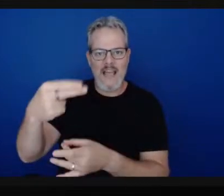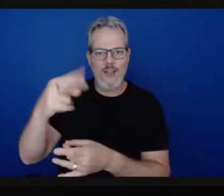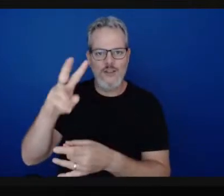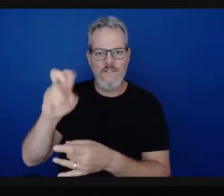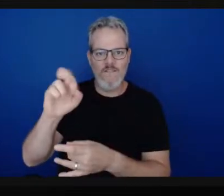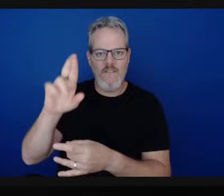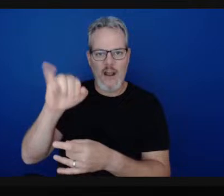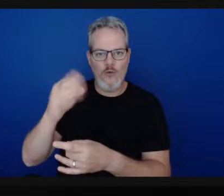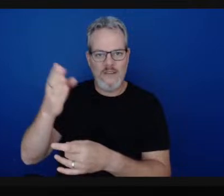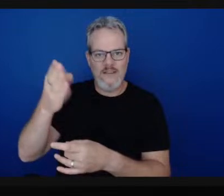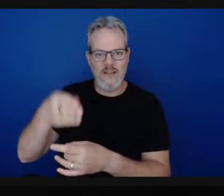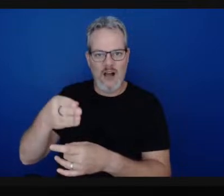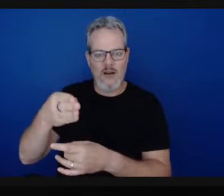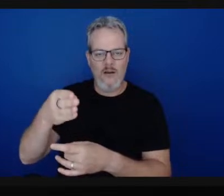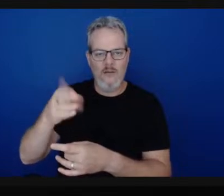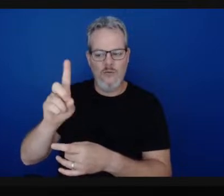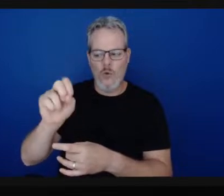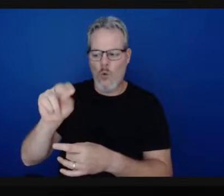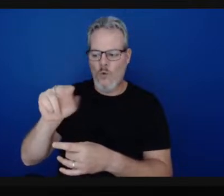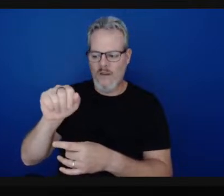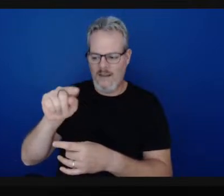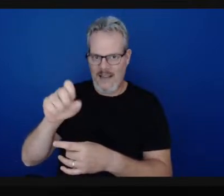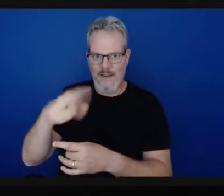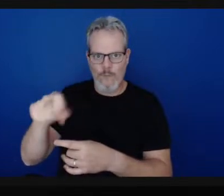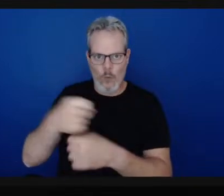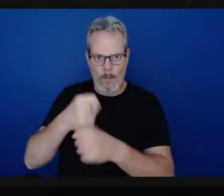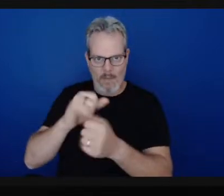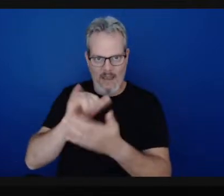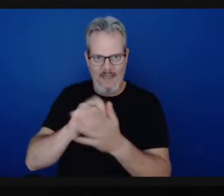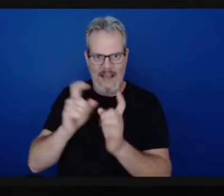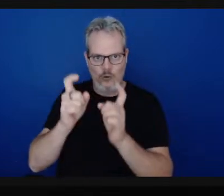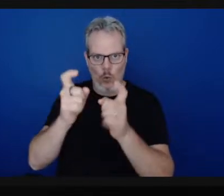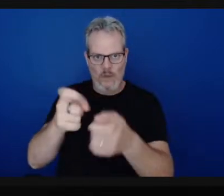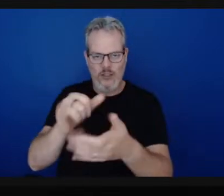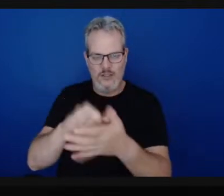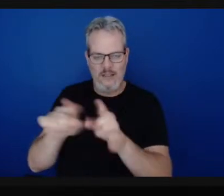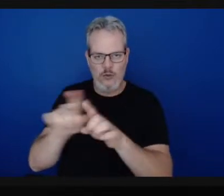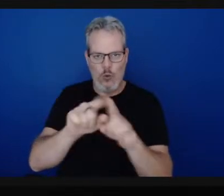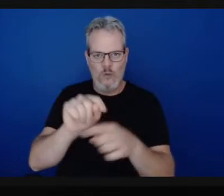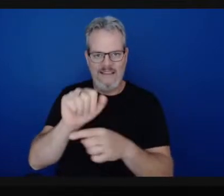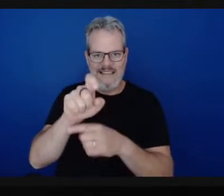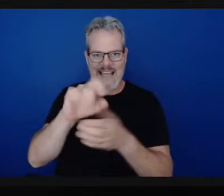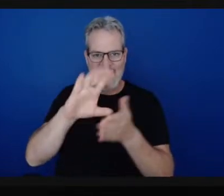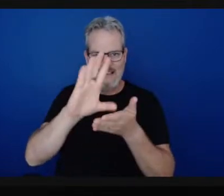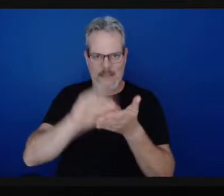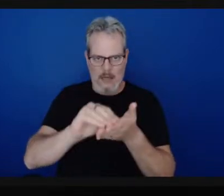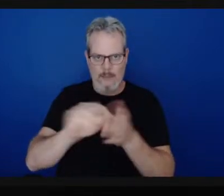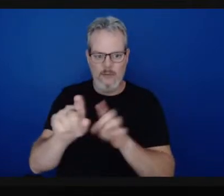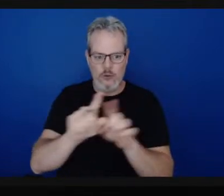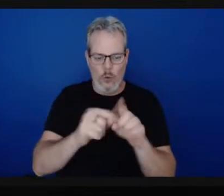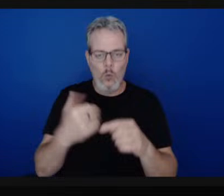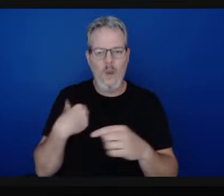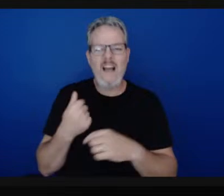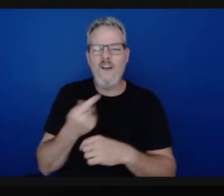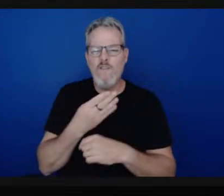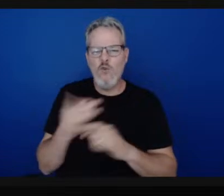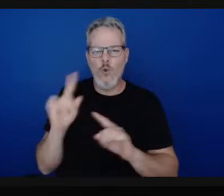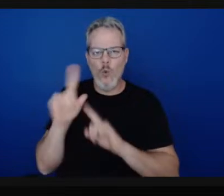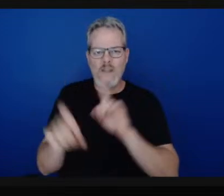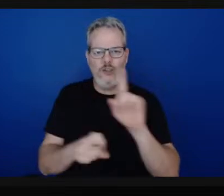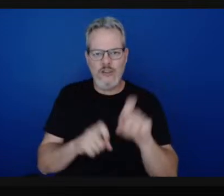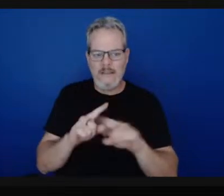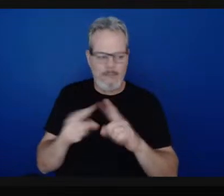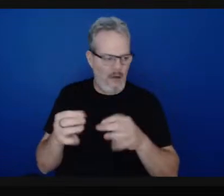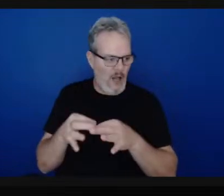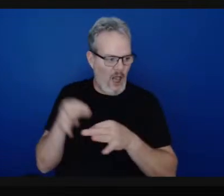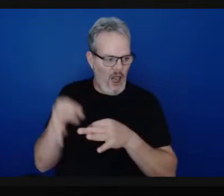hferry.org/donate if you want to make a donation and the tax deductibility of those. We did have a couple questions, but we are going late, so I'm